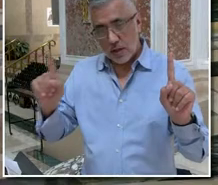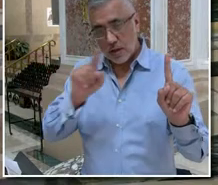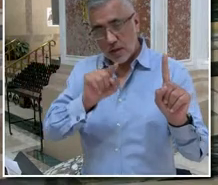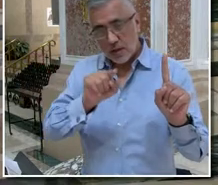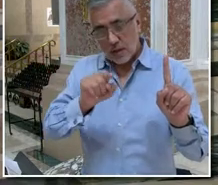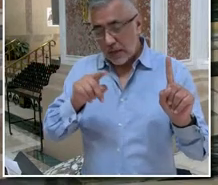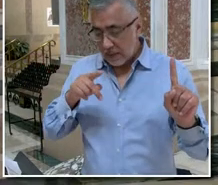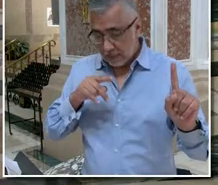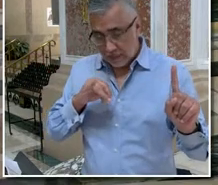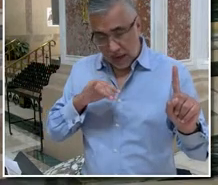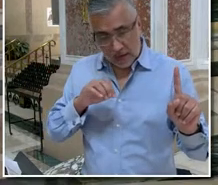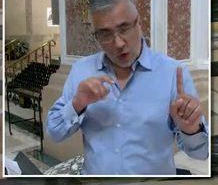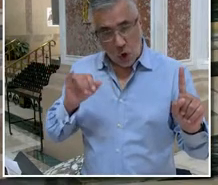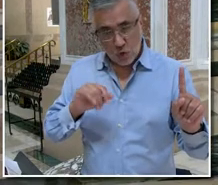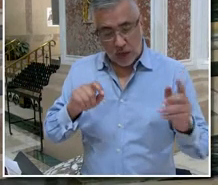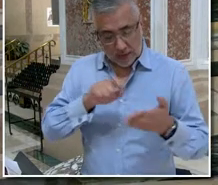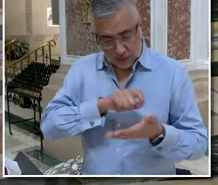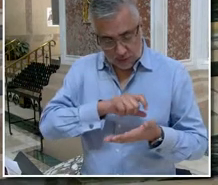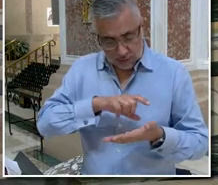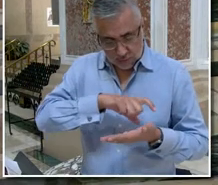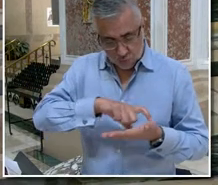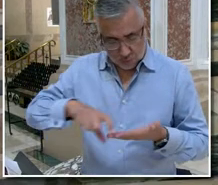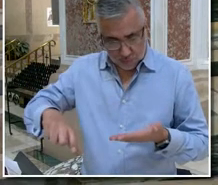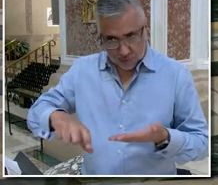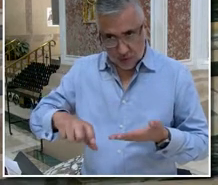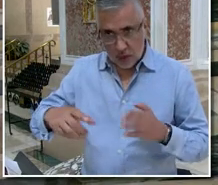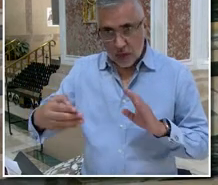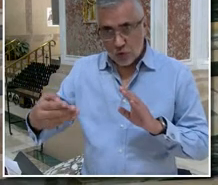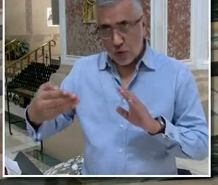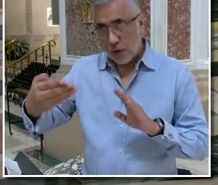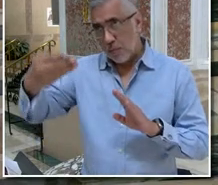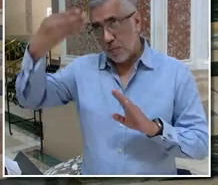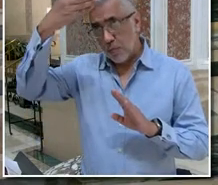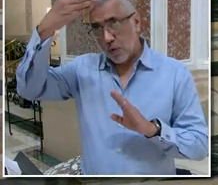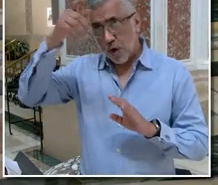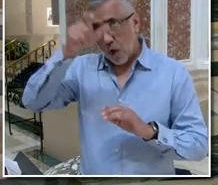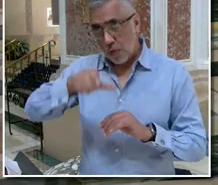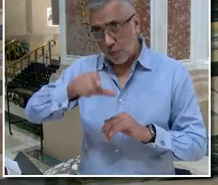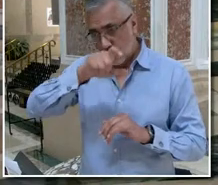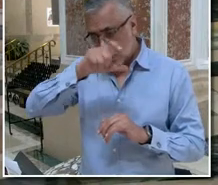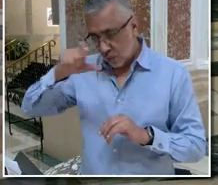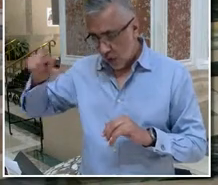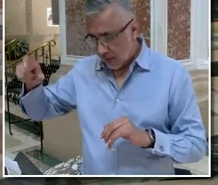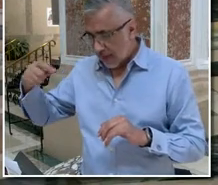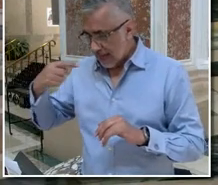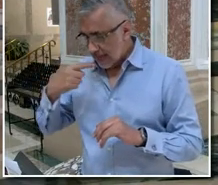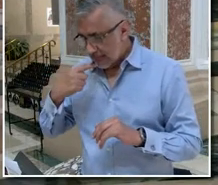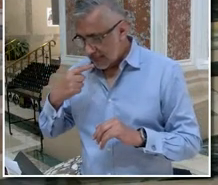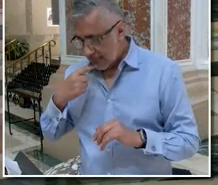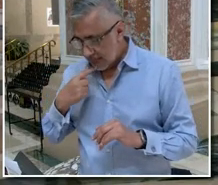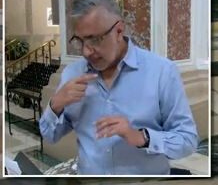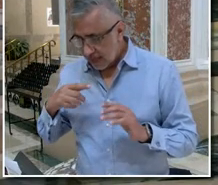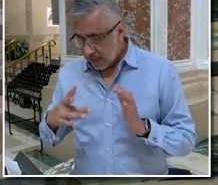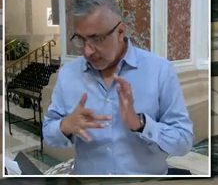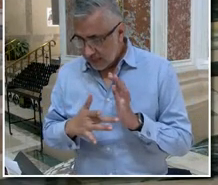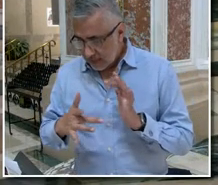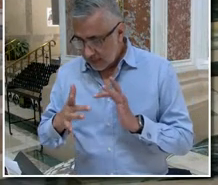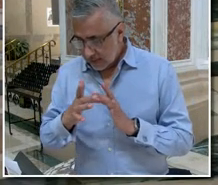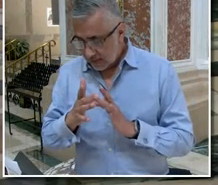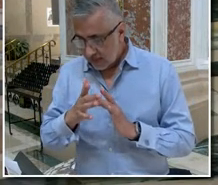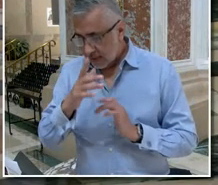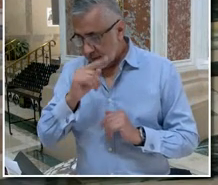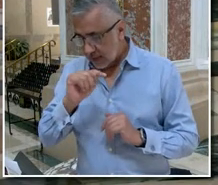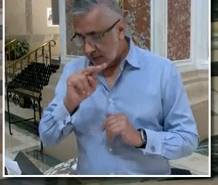Pilate also had an inscription written and put on the cross. It read, "Jesus